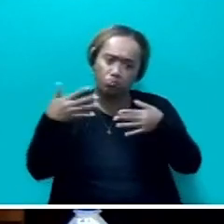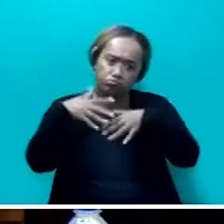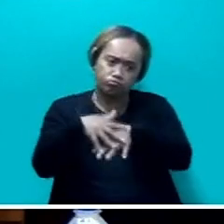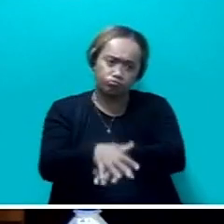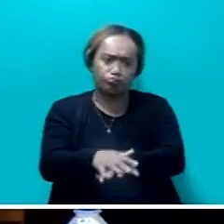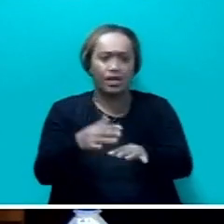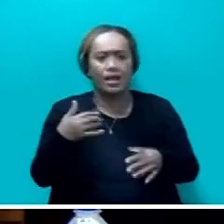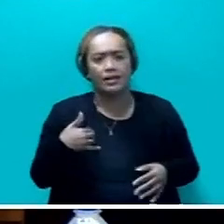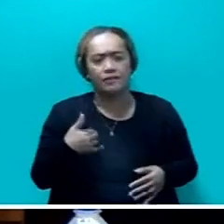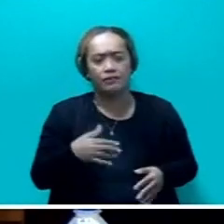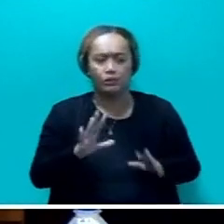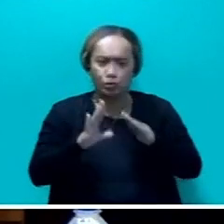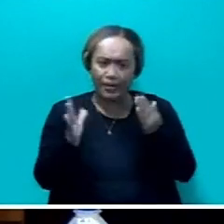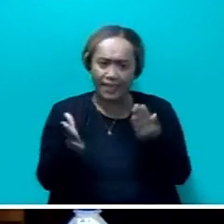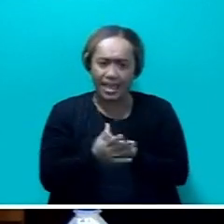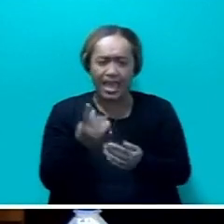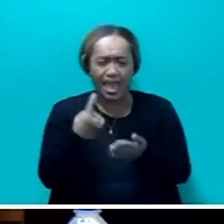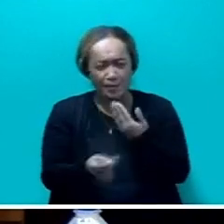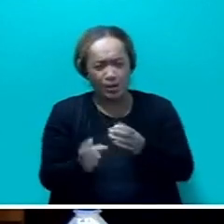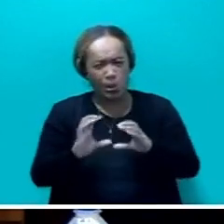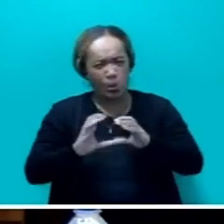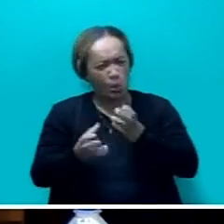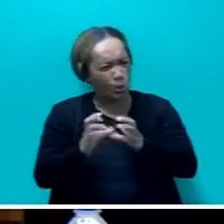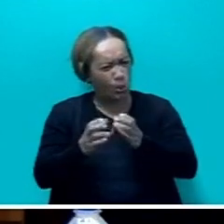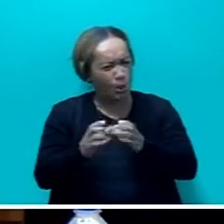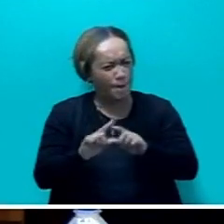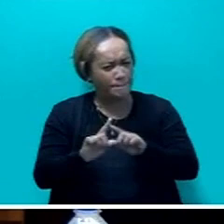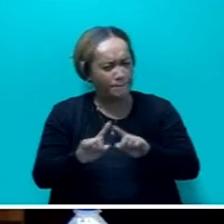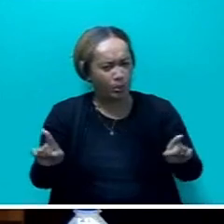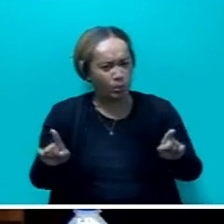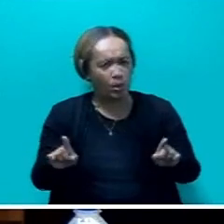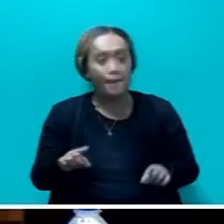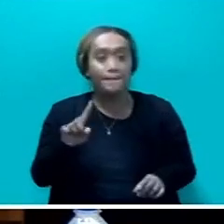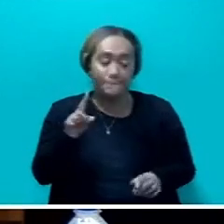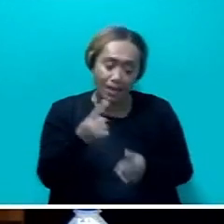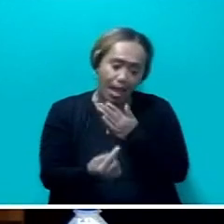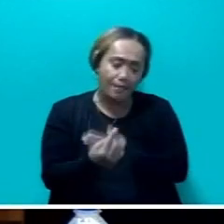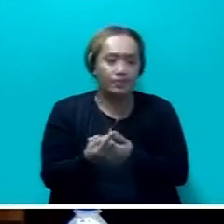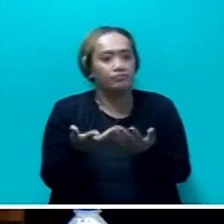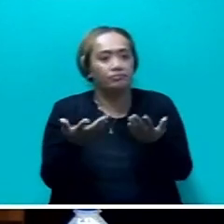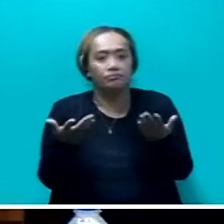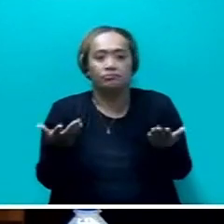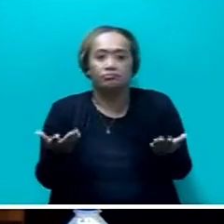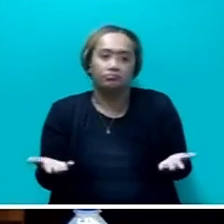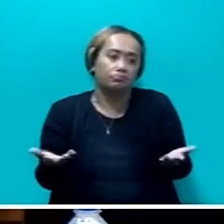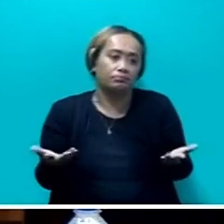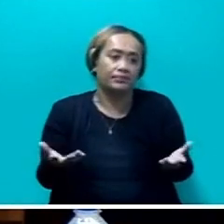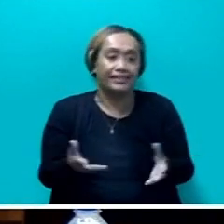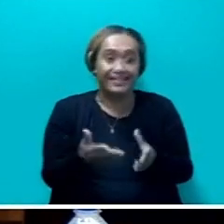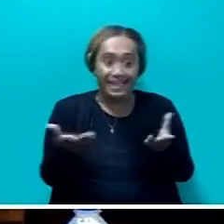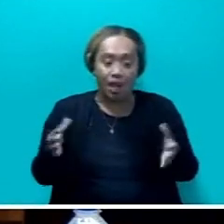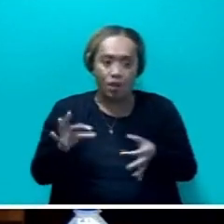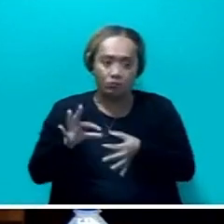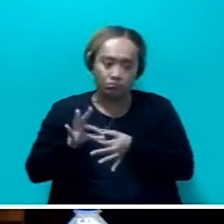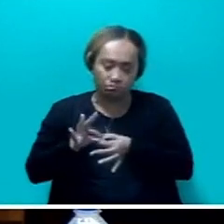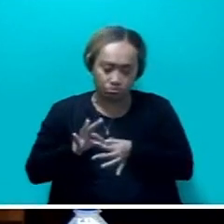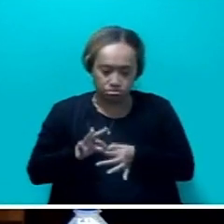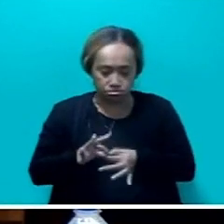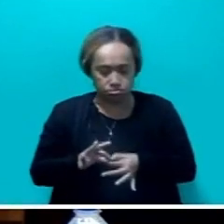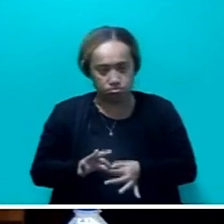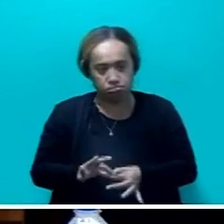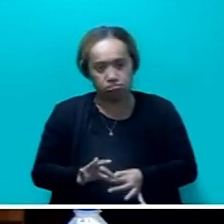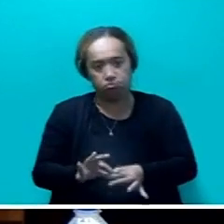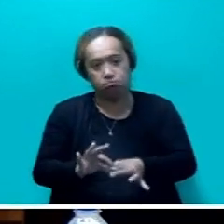shattered a few times, but it hasn't dented this bond. It was, is, and will be